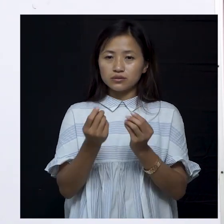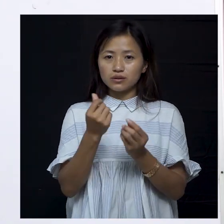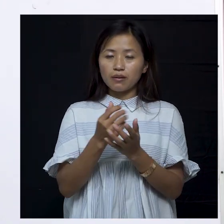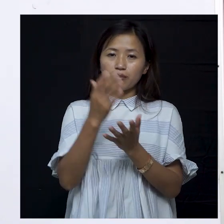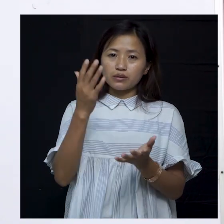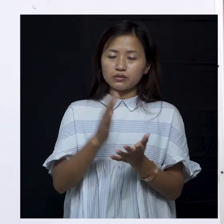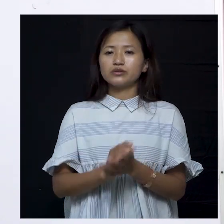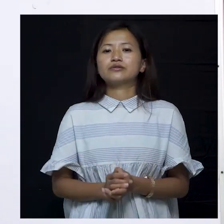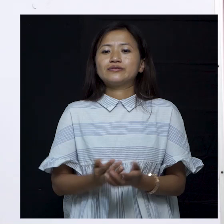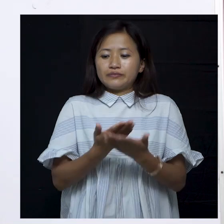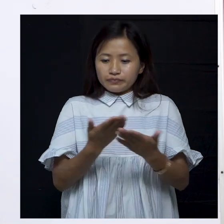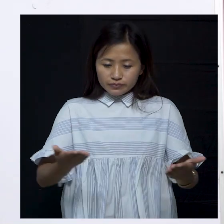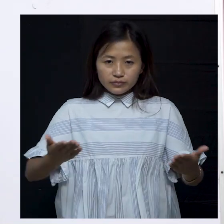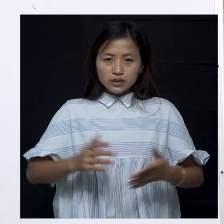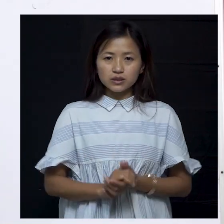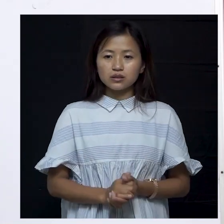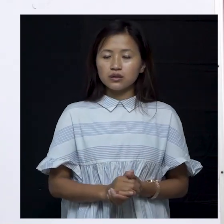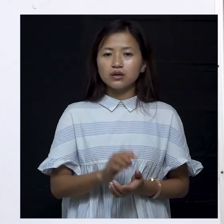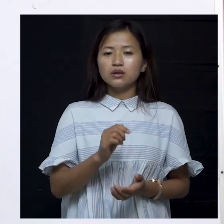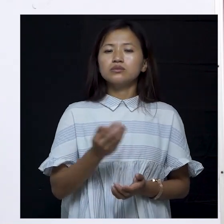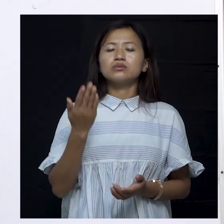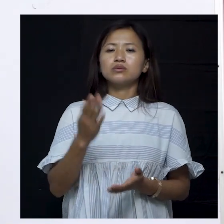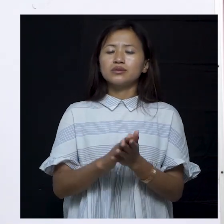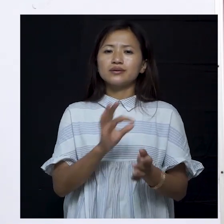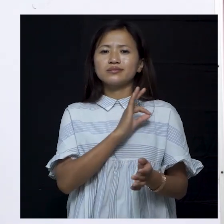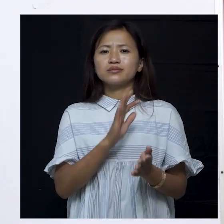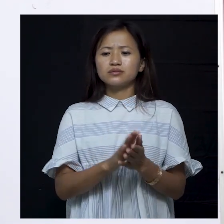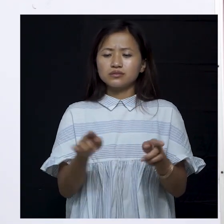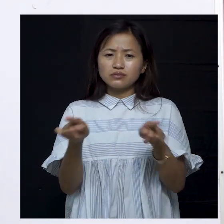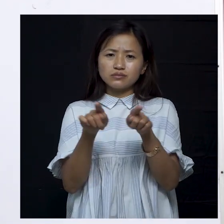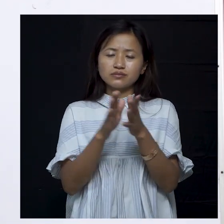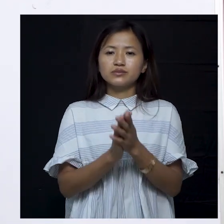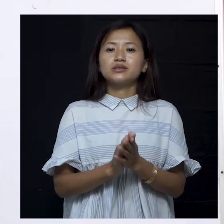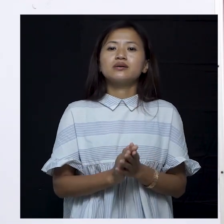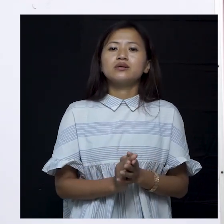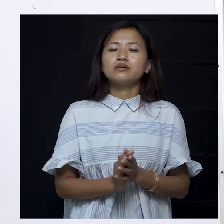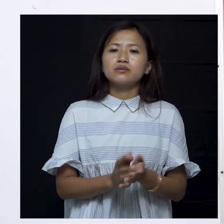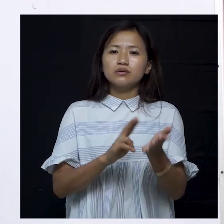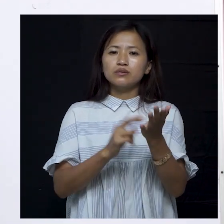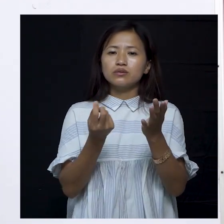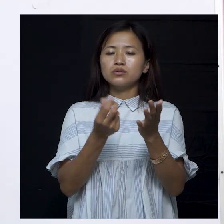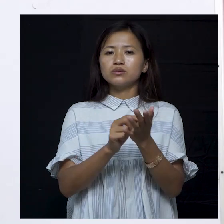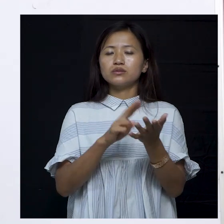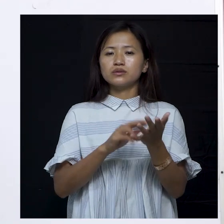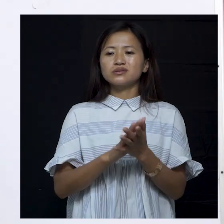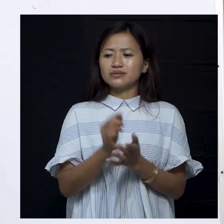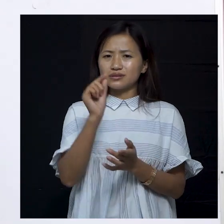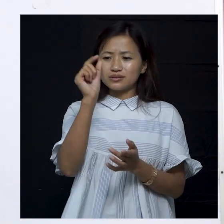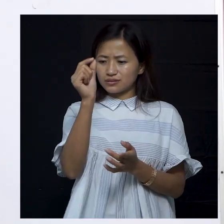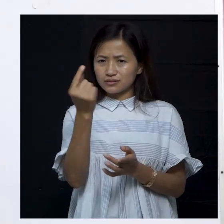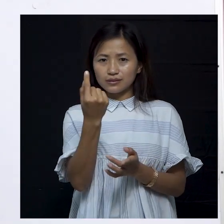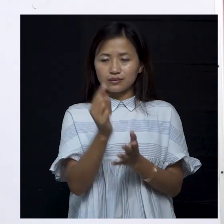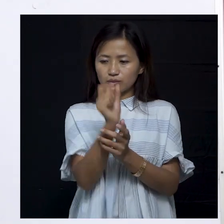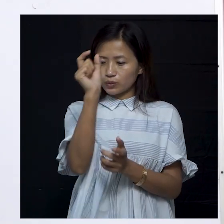things. And so in this, though like the noun, it may not be a single word, but a group of